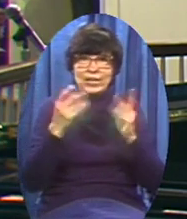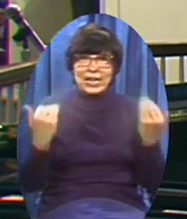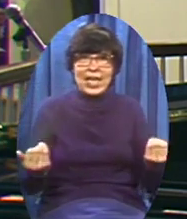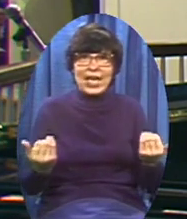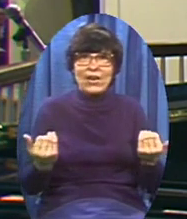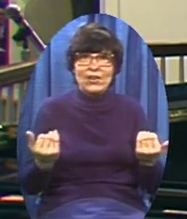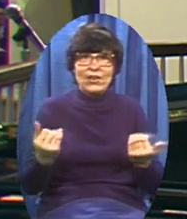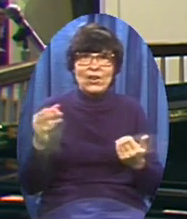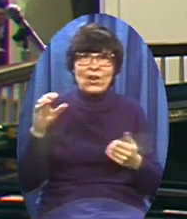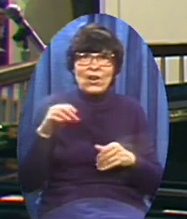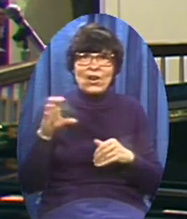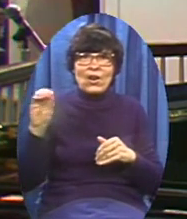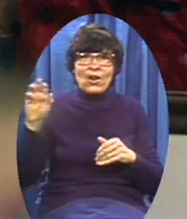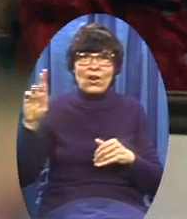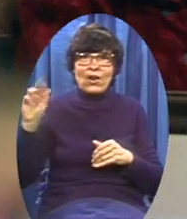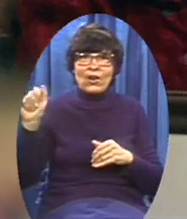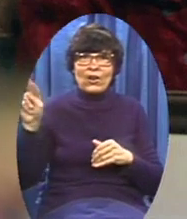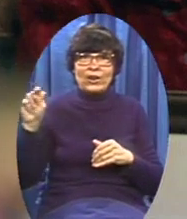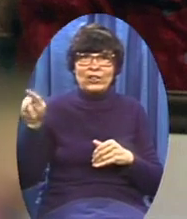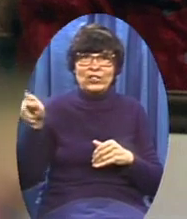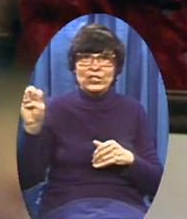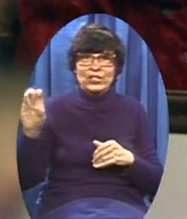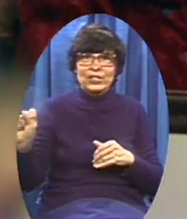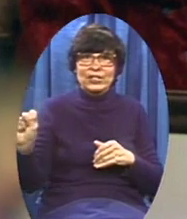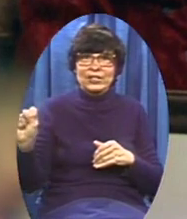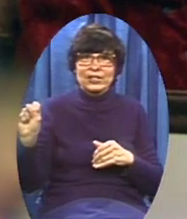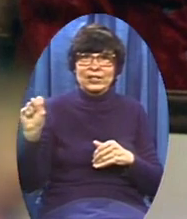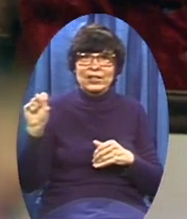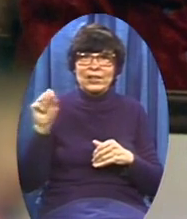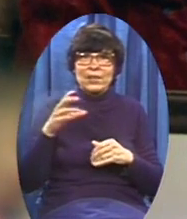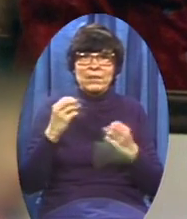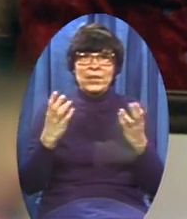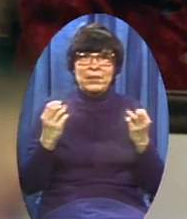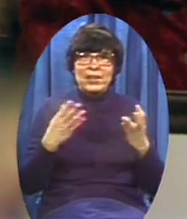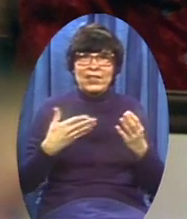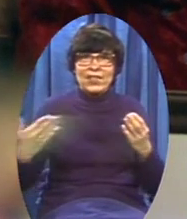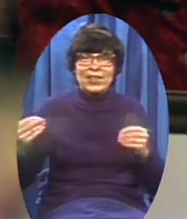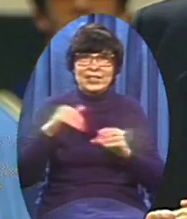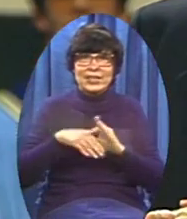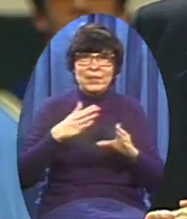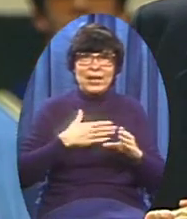tangerines right in my yard. Man, I don't want none of this snow business.